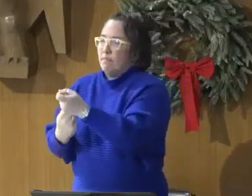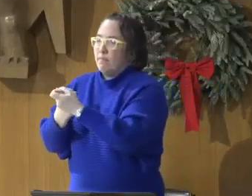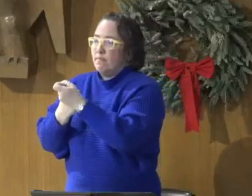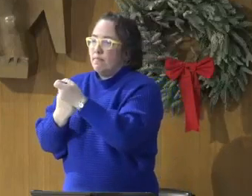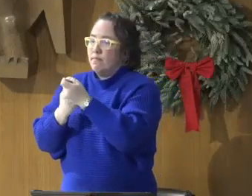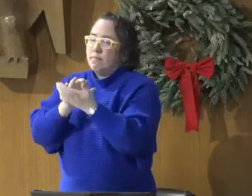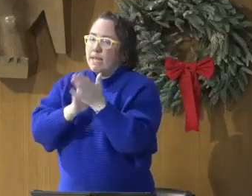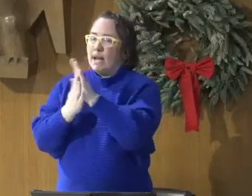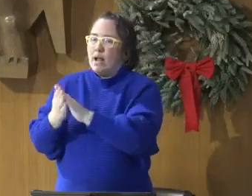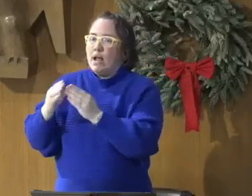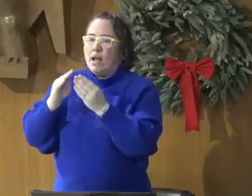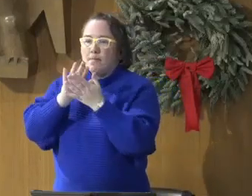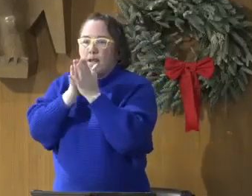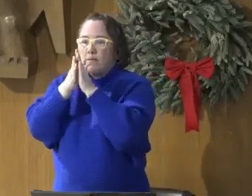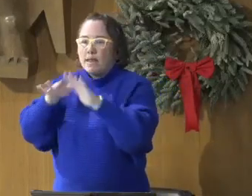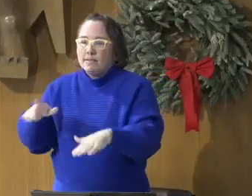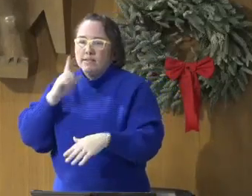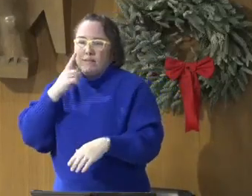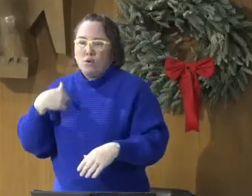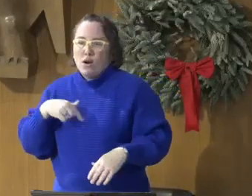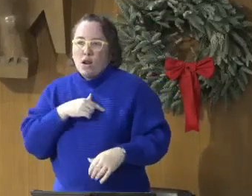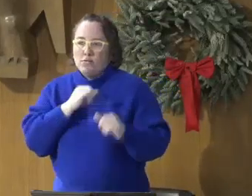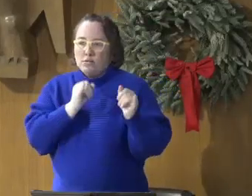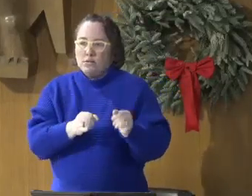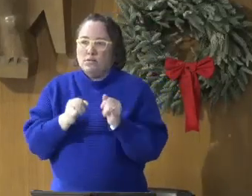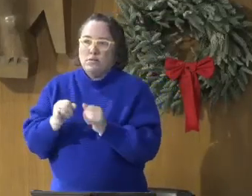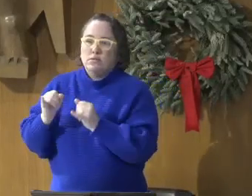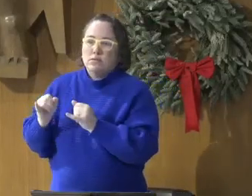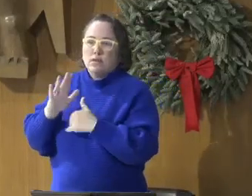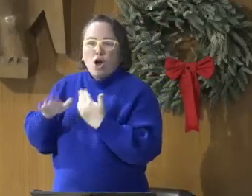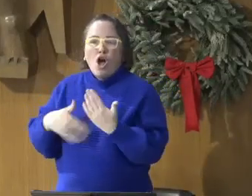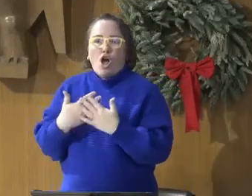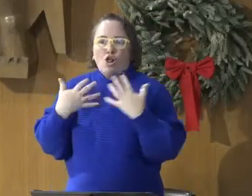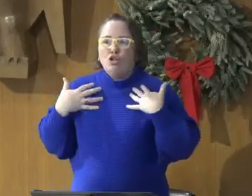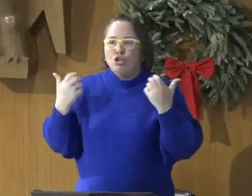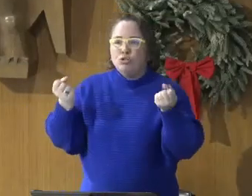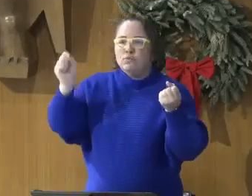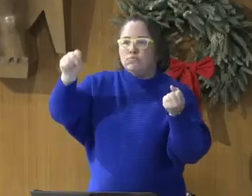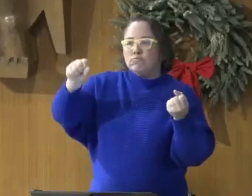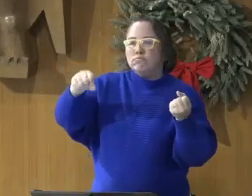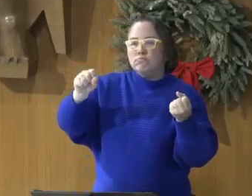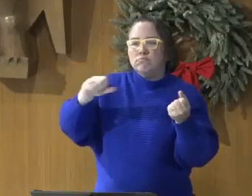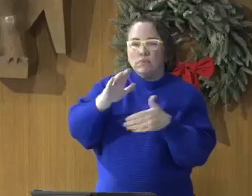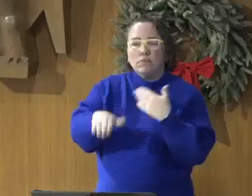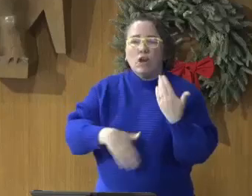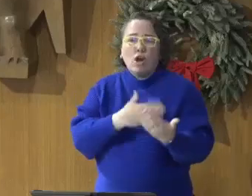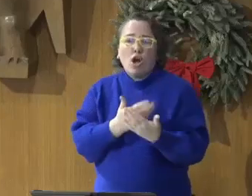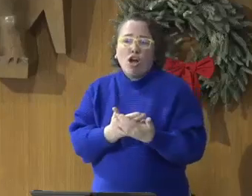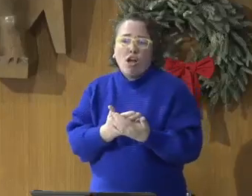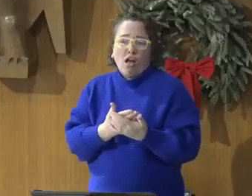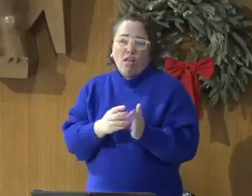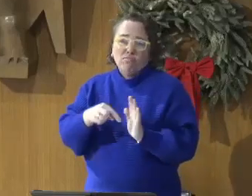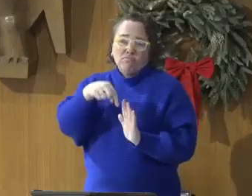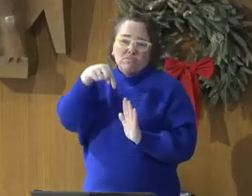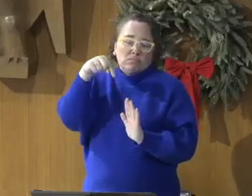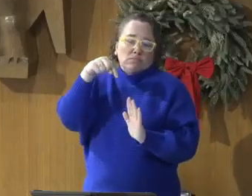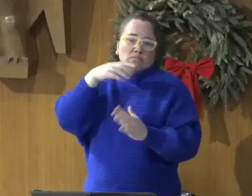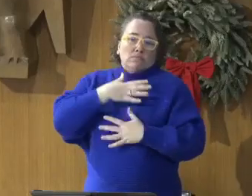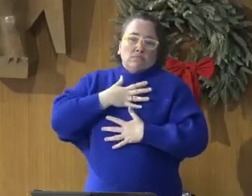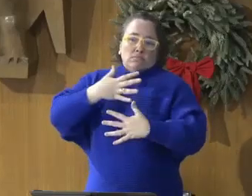us. And it all takes courage. It all takes a deep breath.